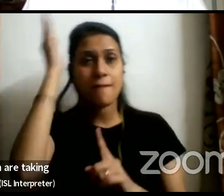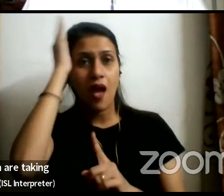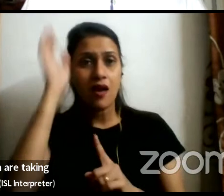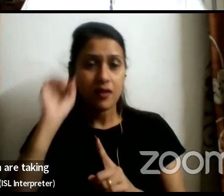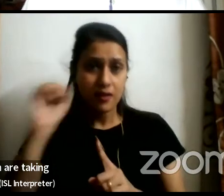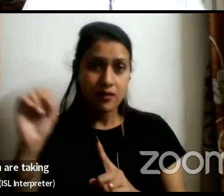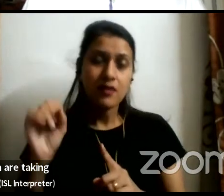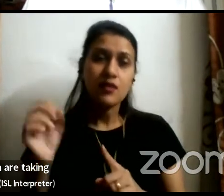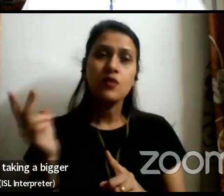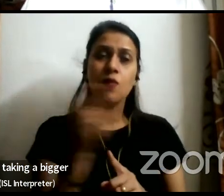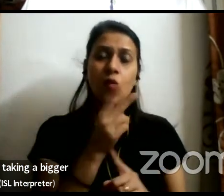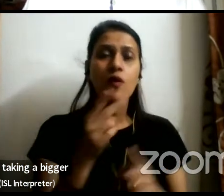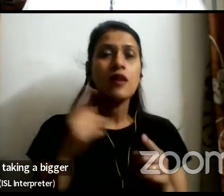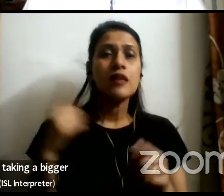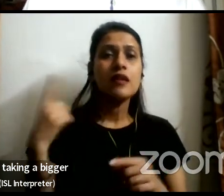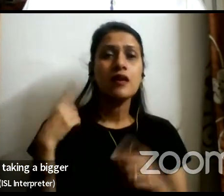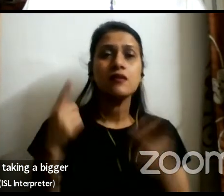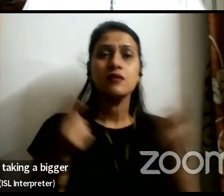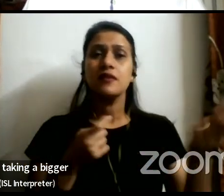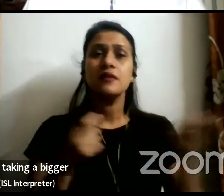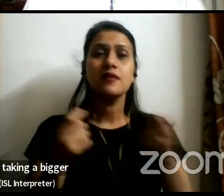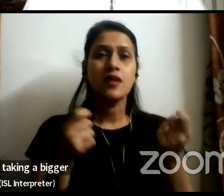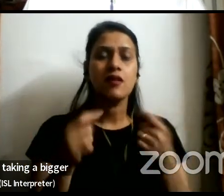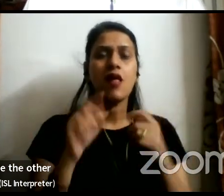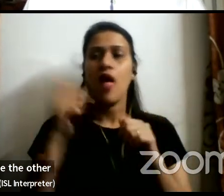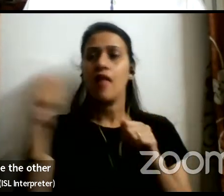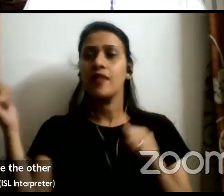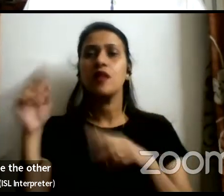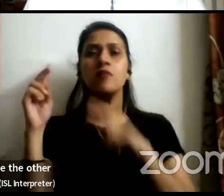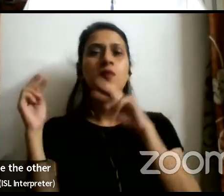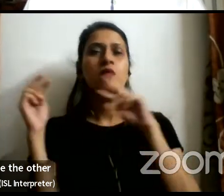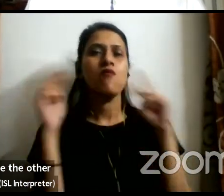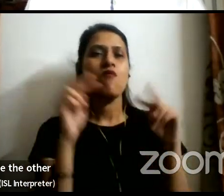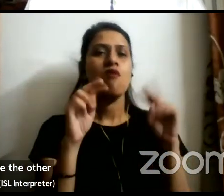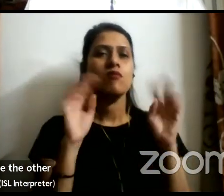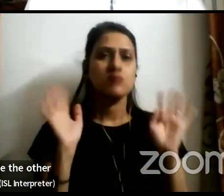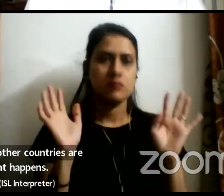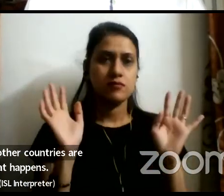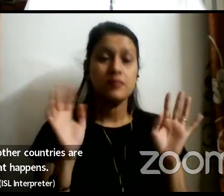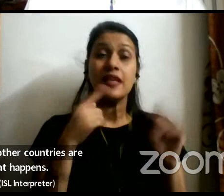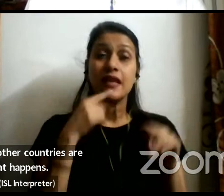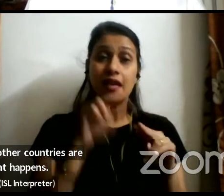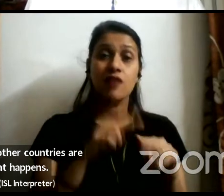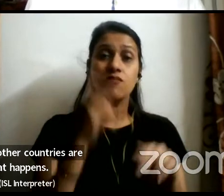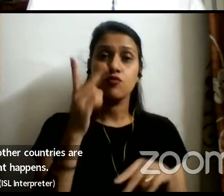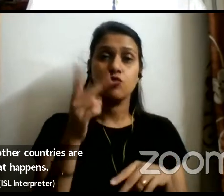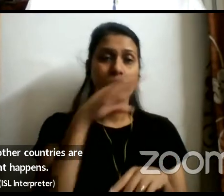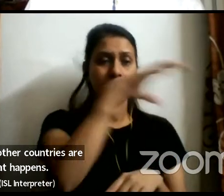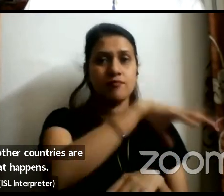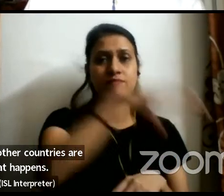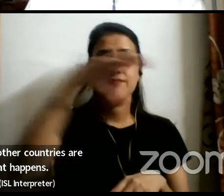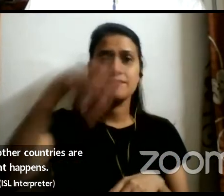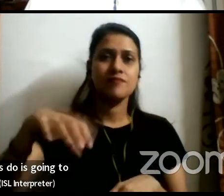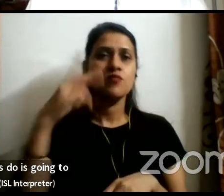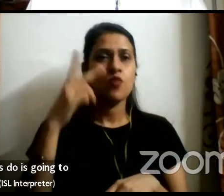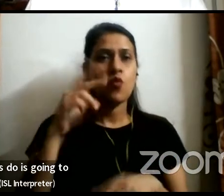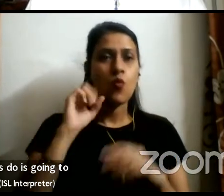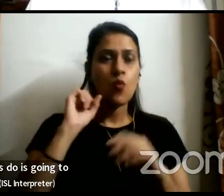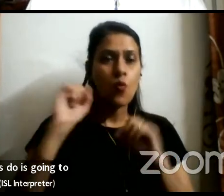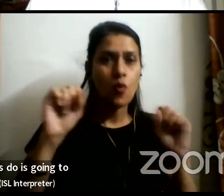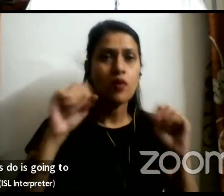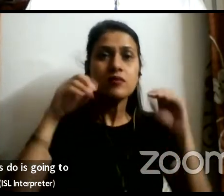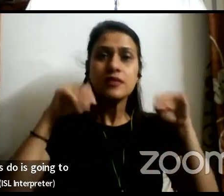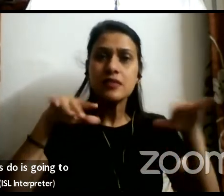in this regard, because the other countries are sort of waiting and watching to see what happens. So I think whatever these two countries do is going to have an impact